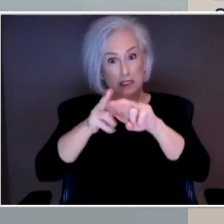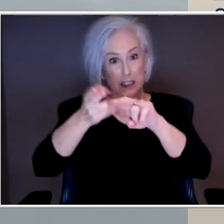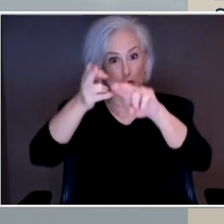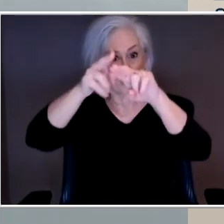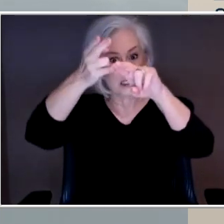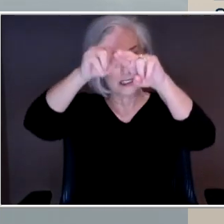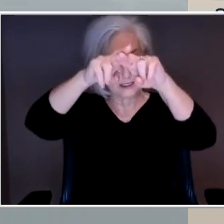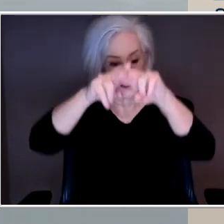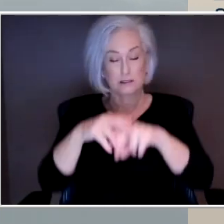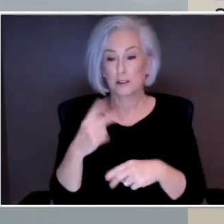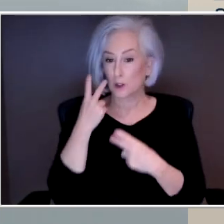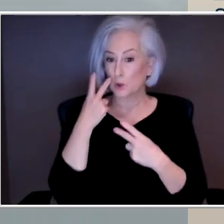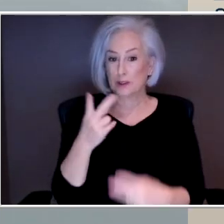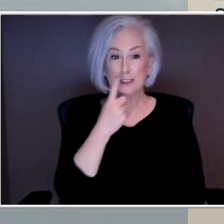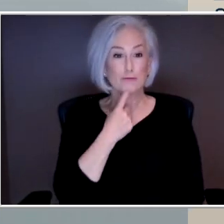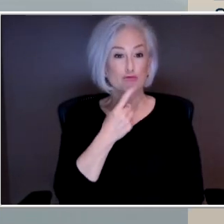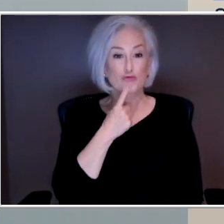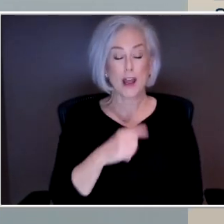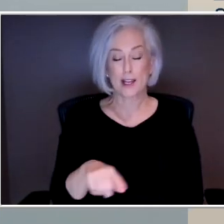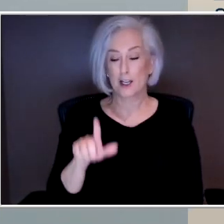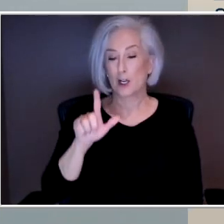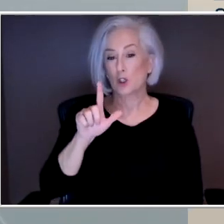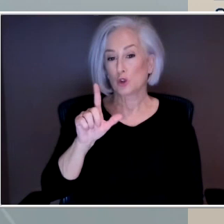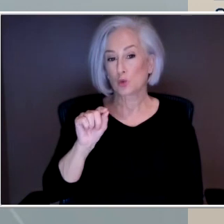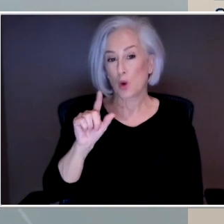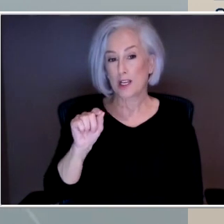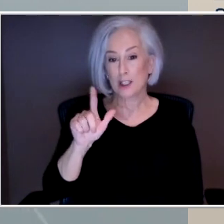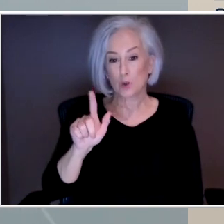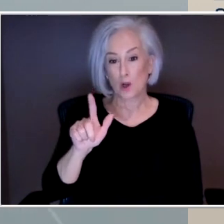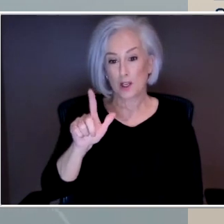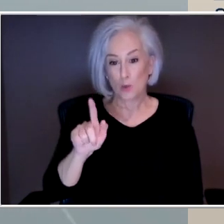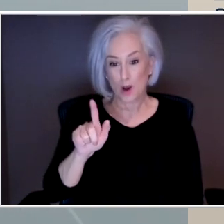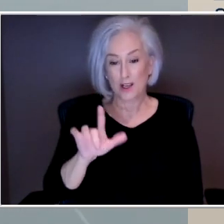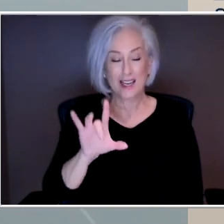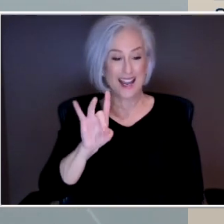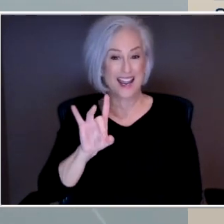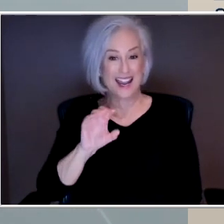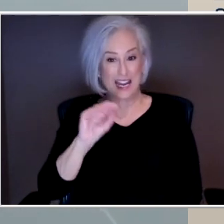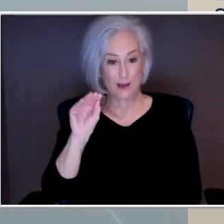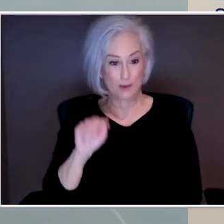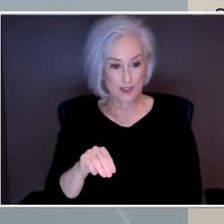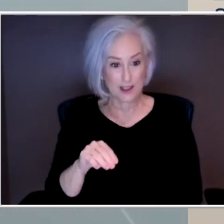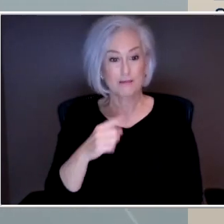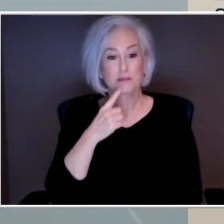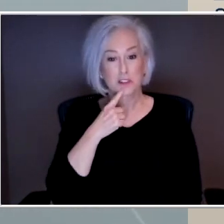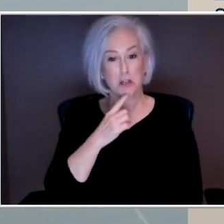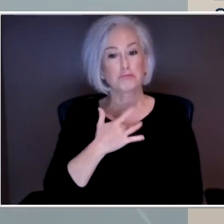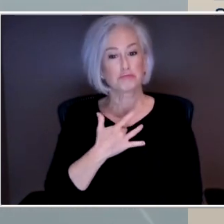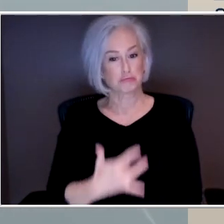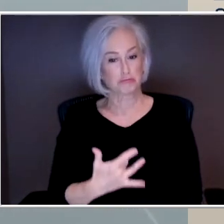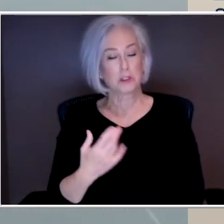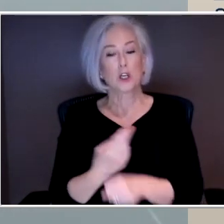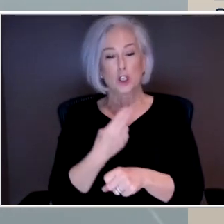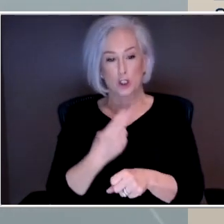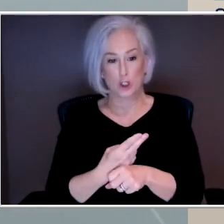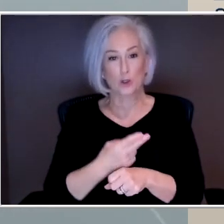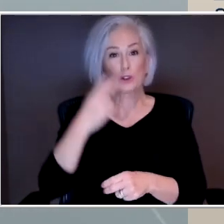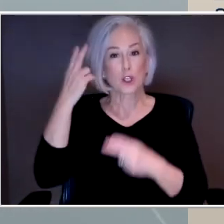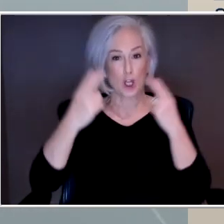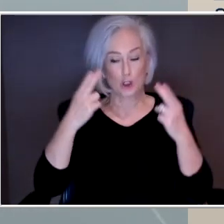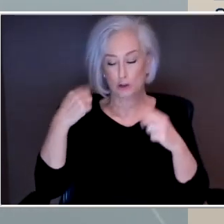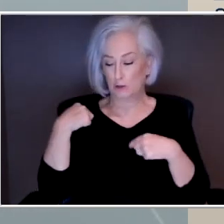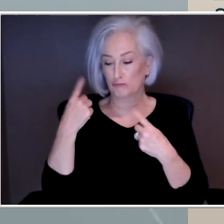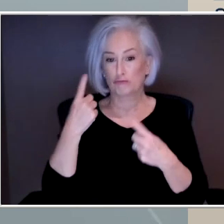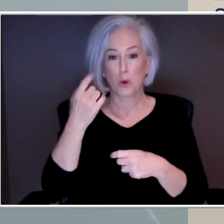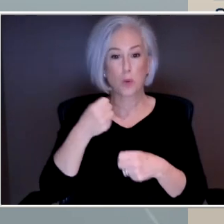2021, 8% of young adults ages 19 to 30 reported using a hallucinogen in the past year, significantly higher than